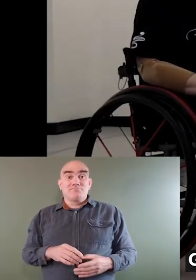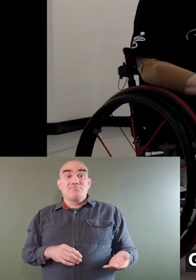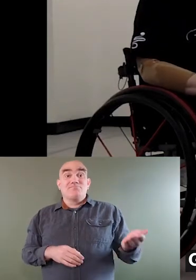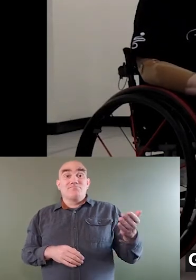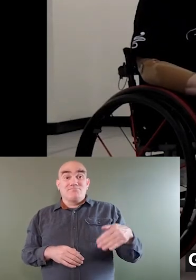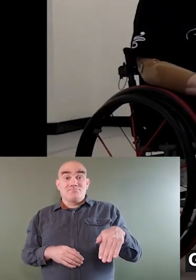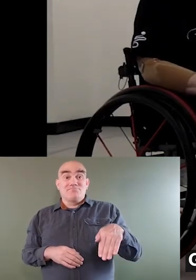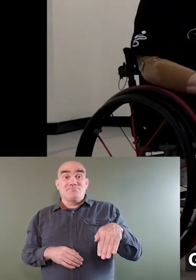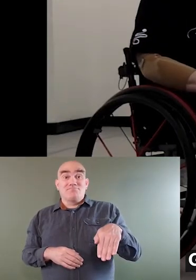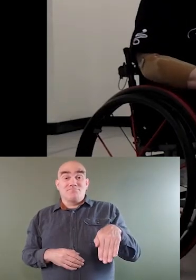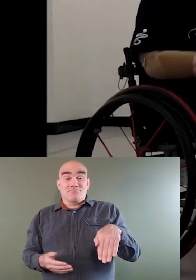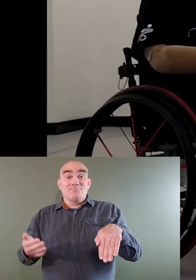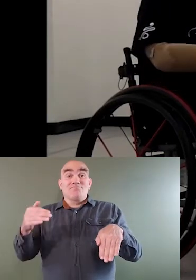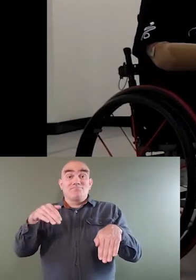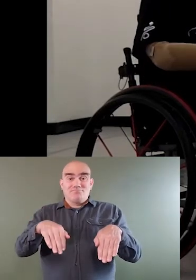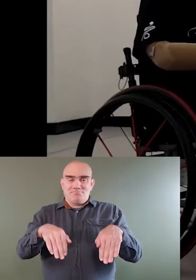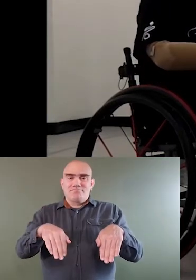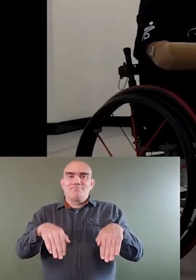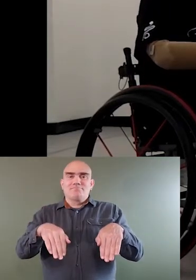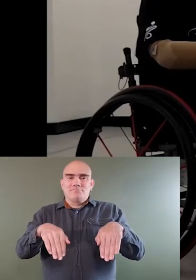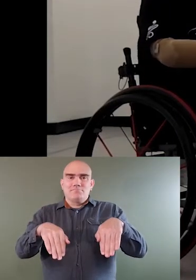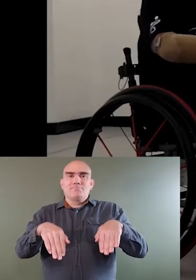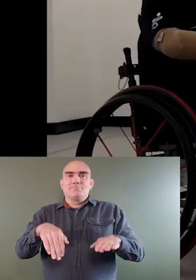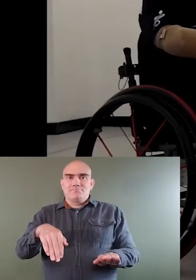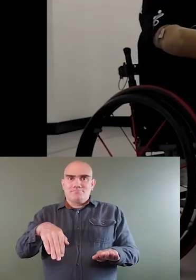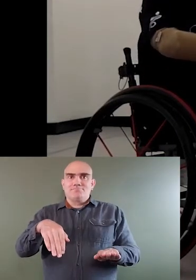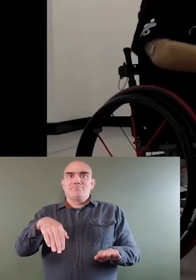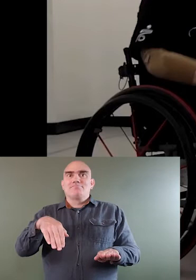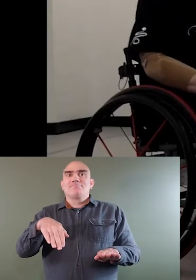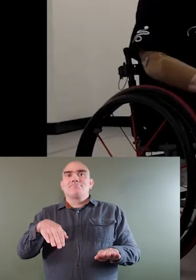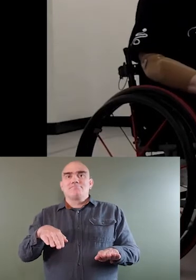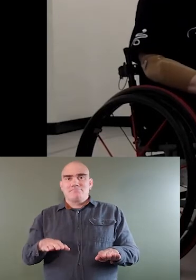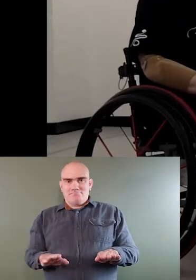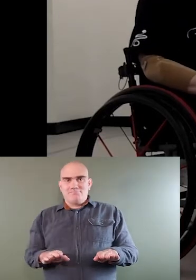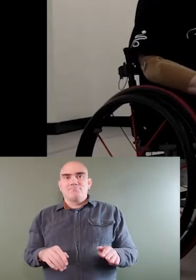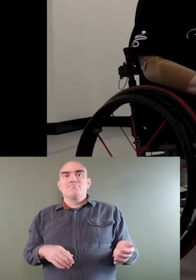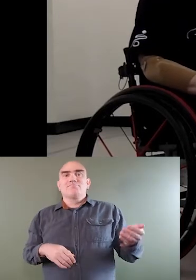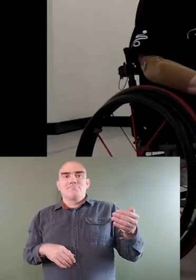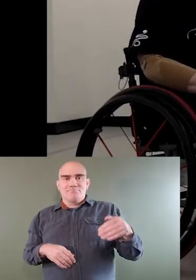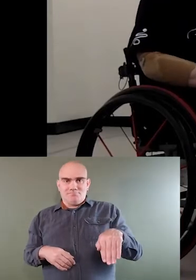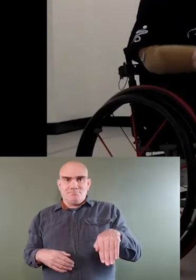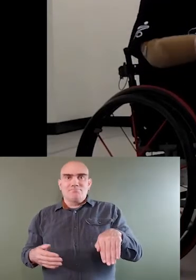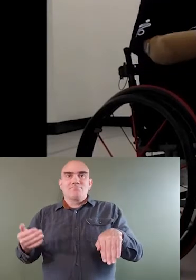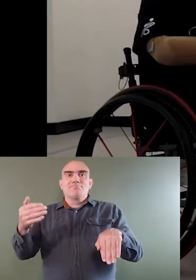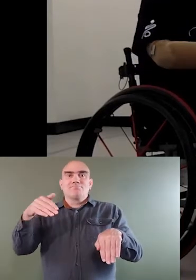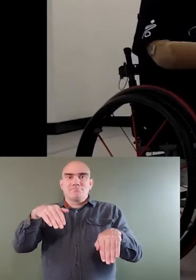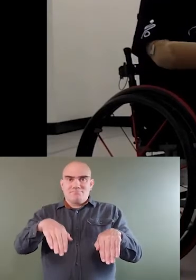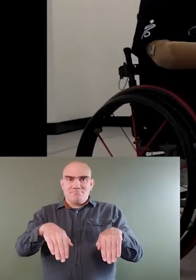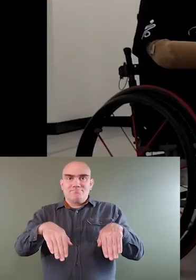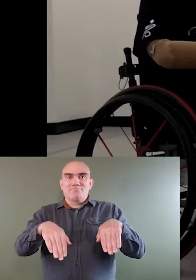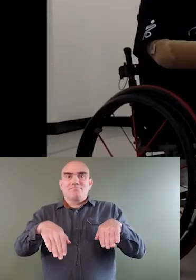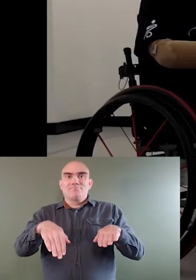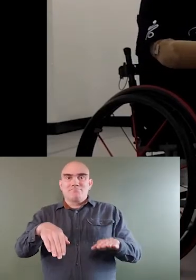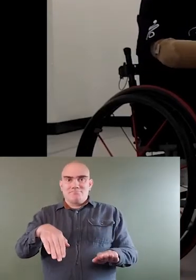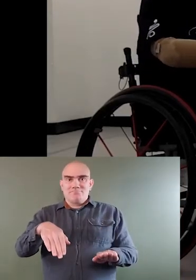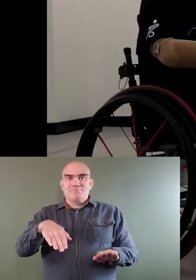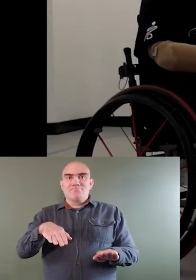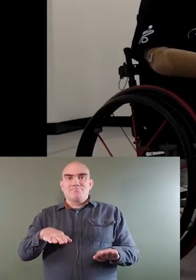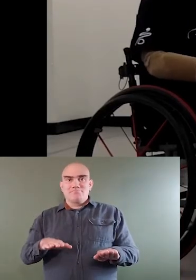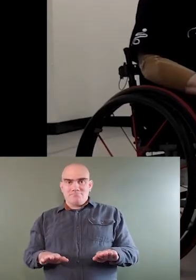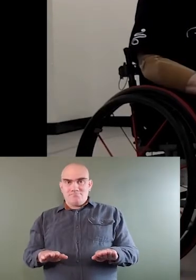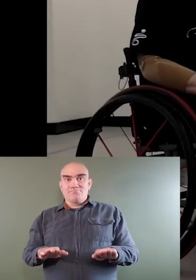Again. Left, right, left, right. Again. Left, right,